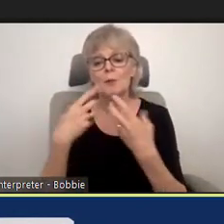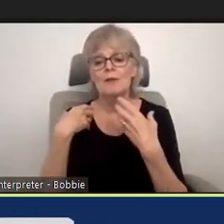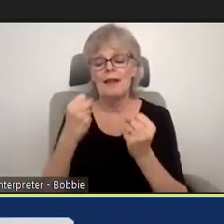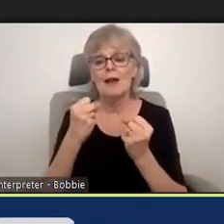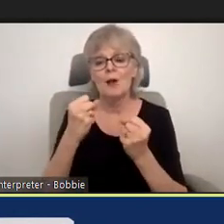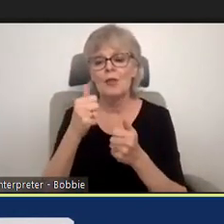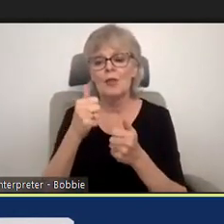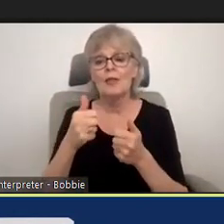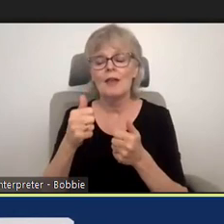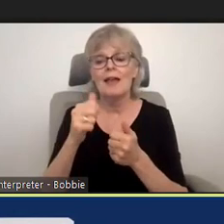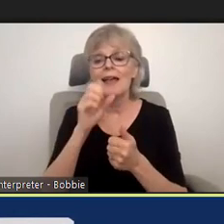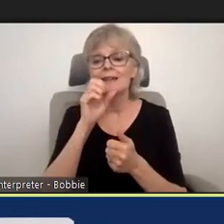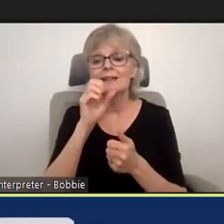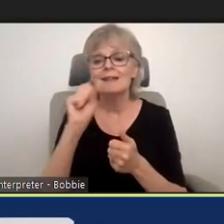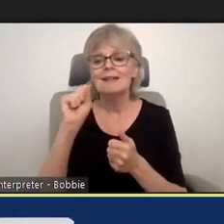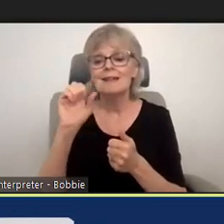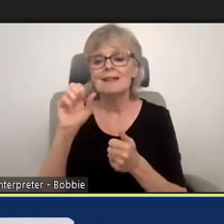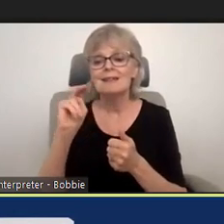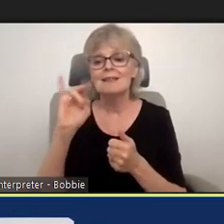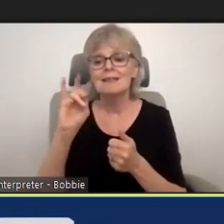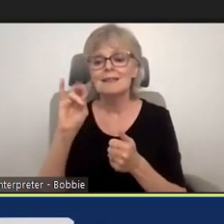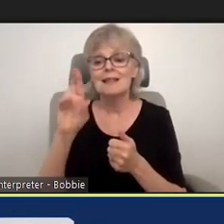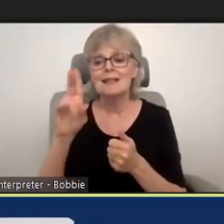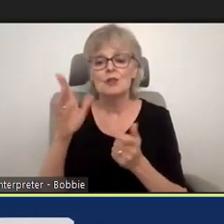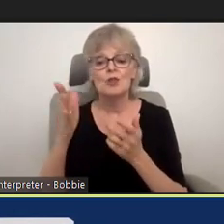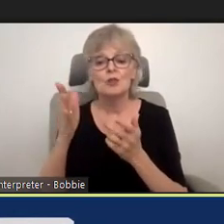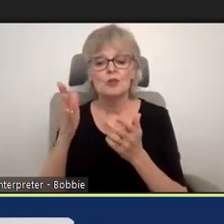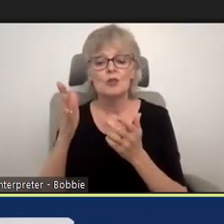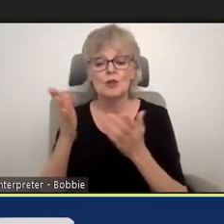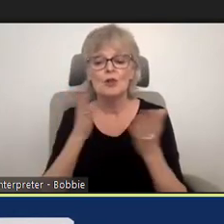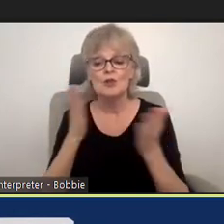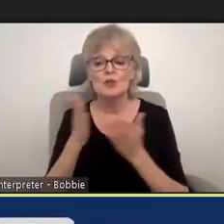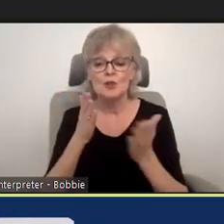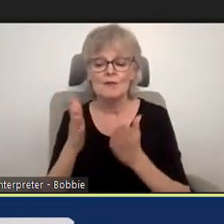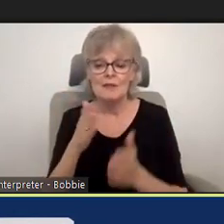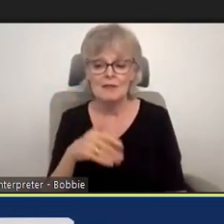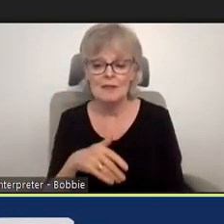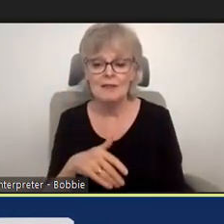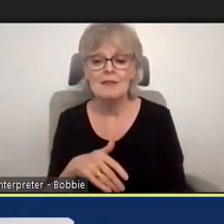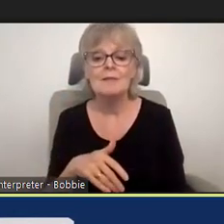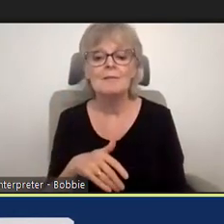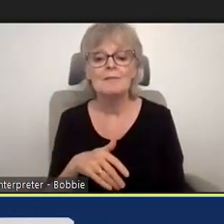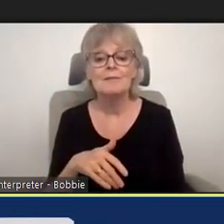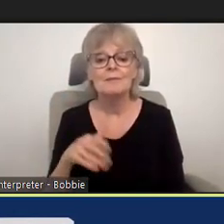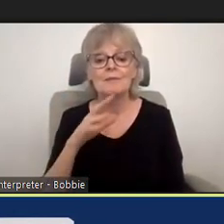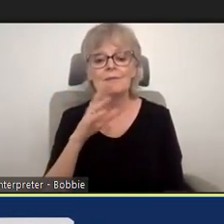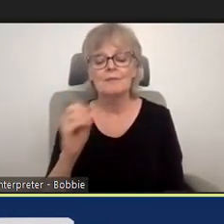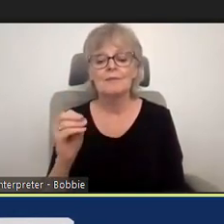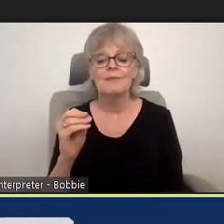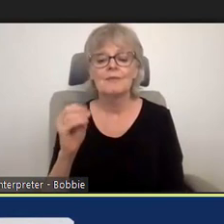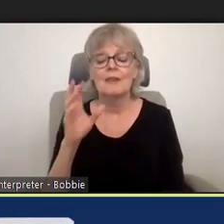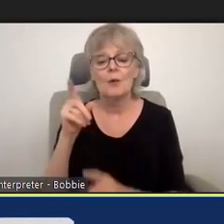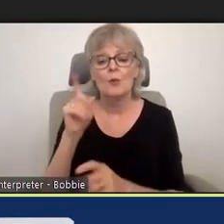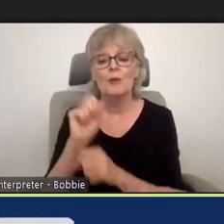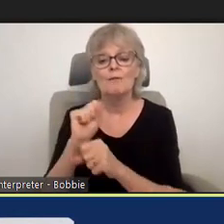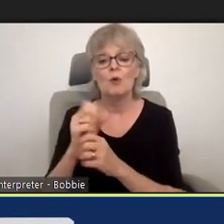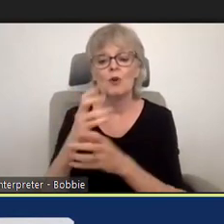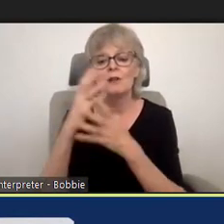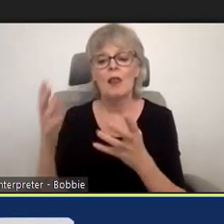That's the public health lead in the state, and we have done a lot of work with them,